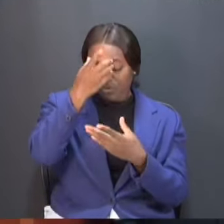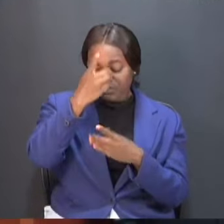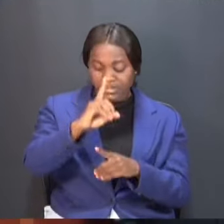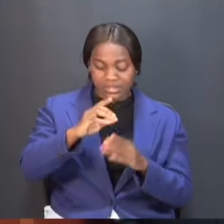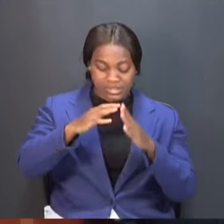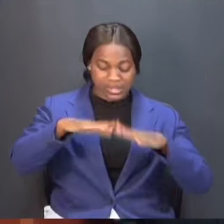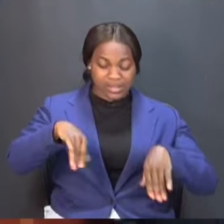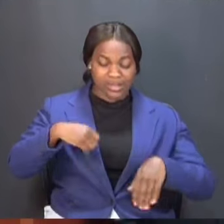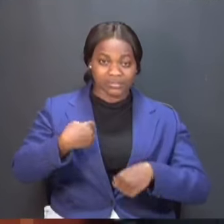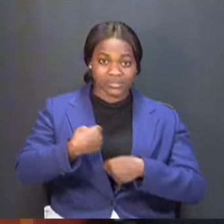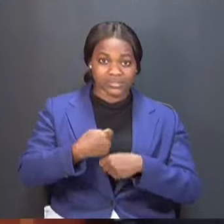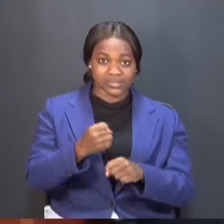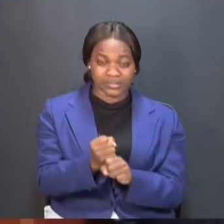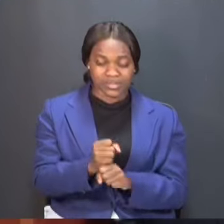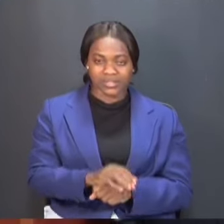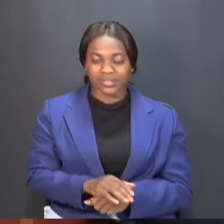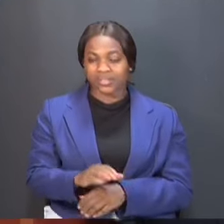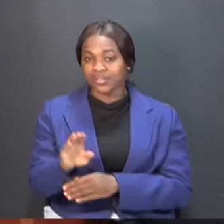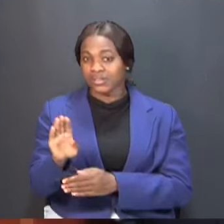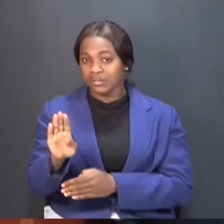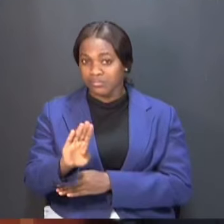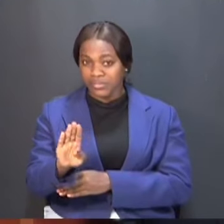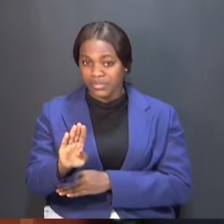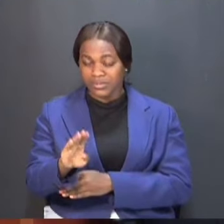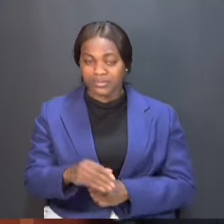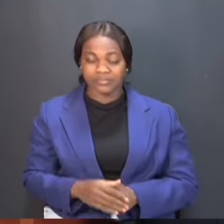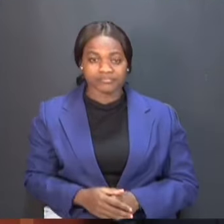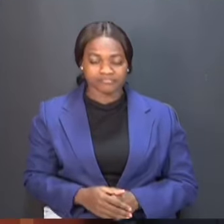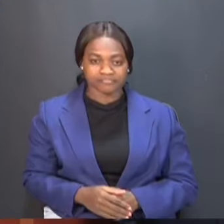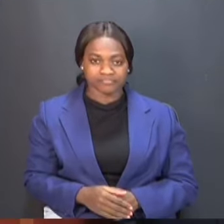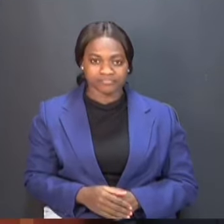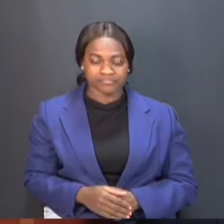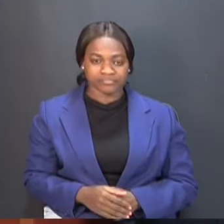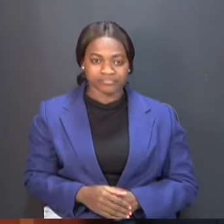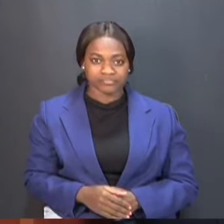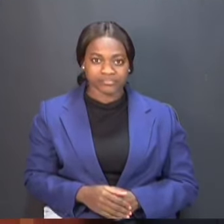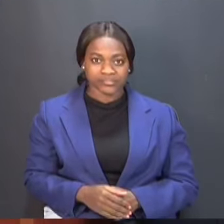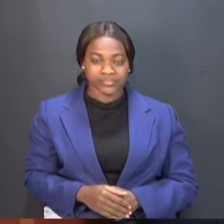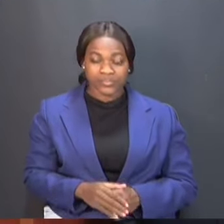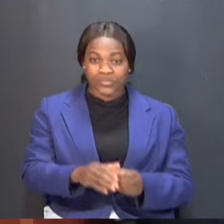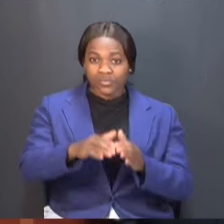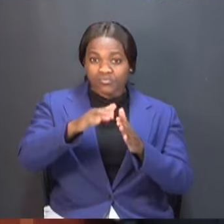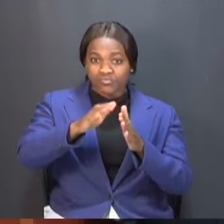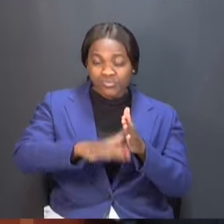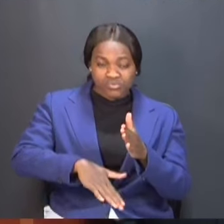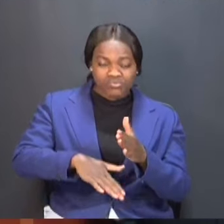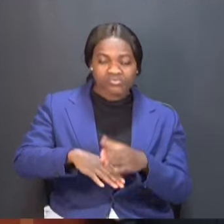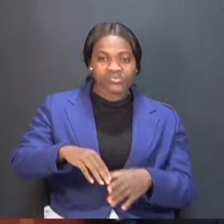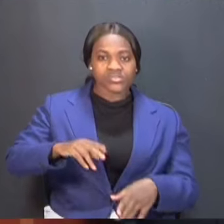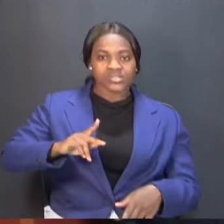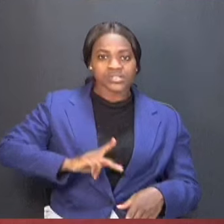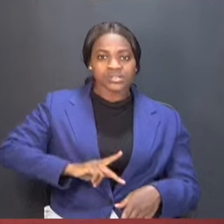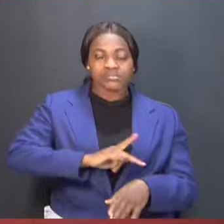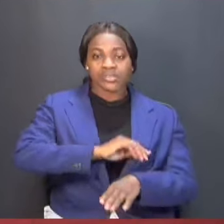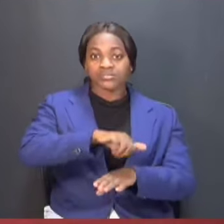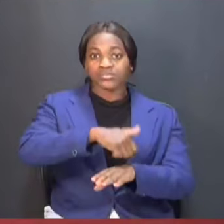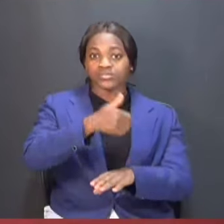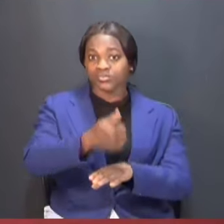House. B. diminishes the institutional authority of Parliament or the